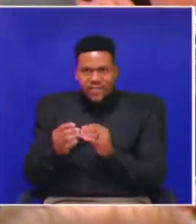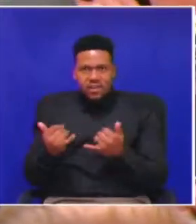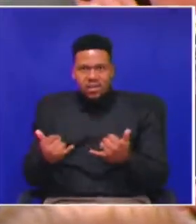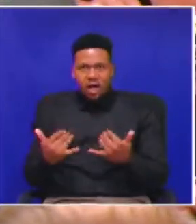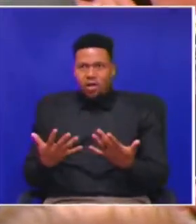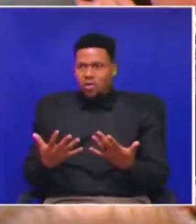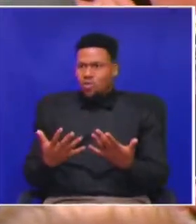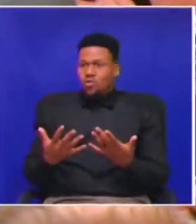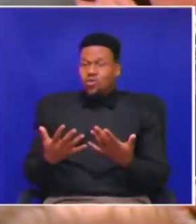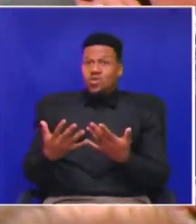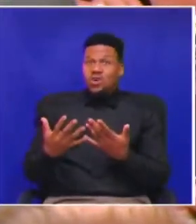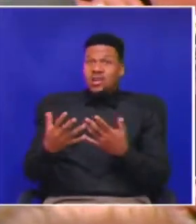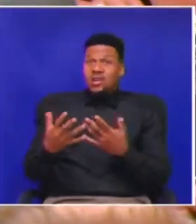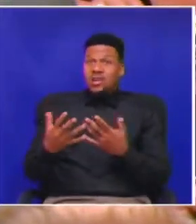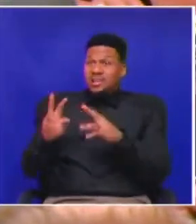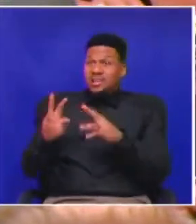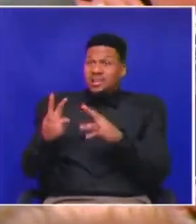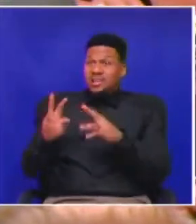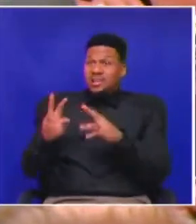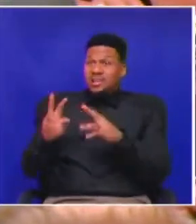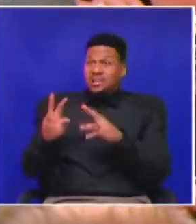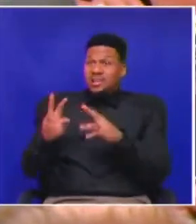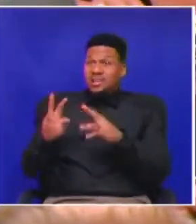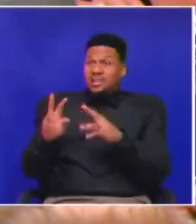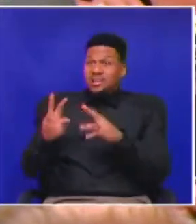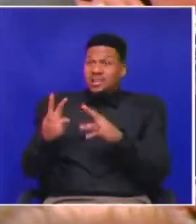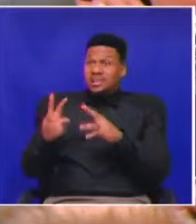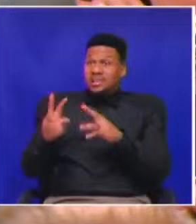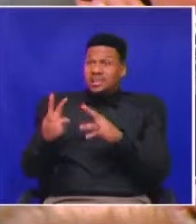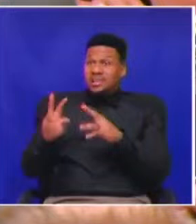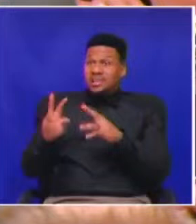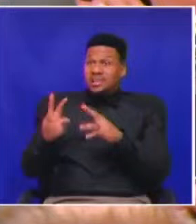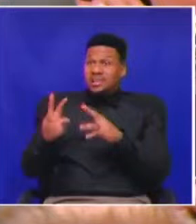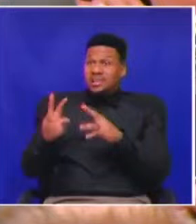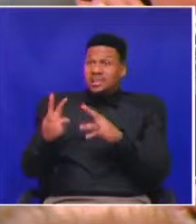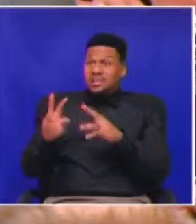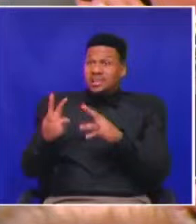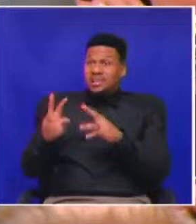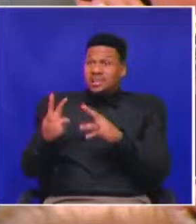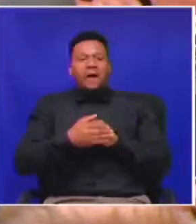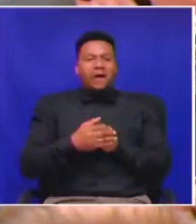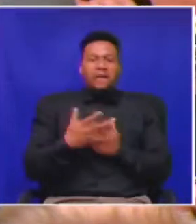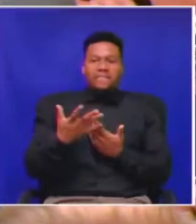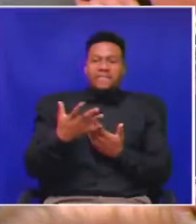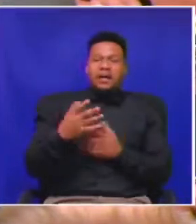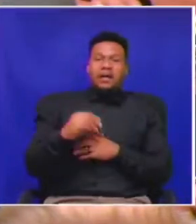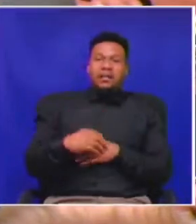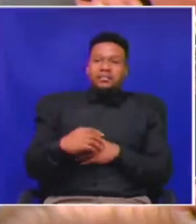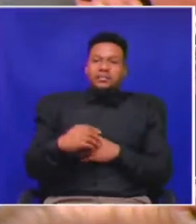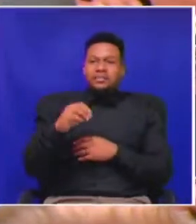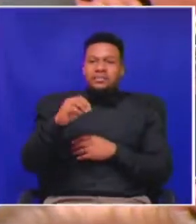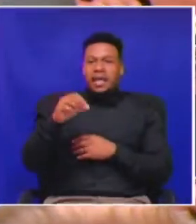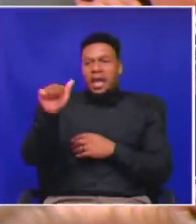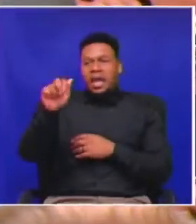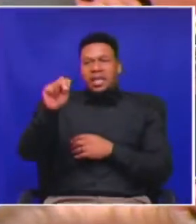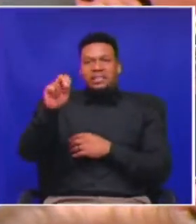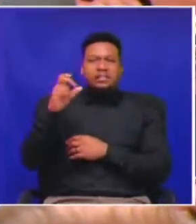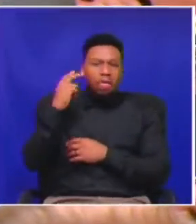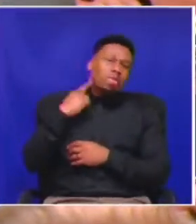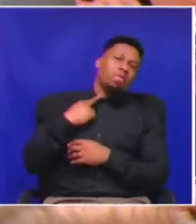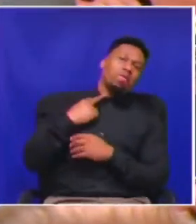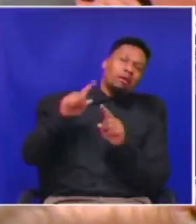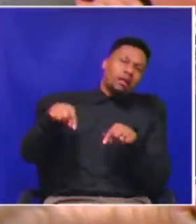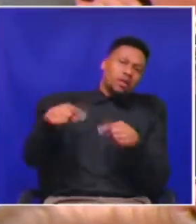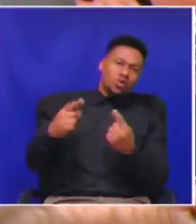national government so as not to embarrass the ANC in front of G20 delegates when they arrive. Can you explain to